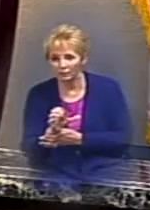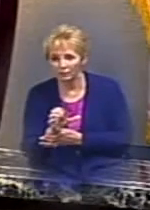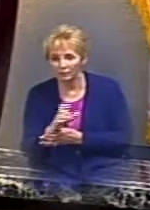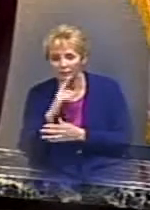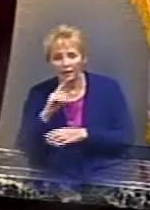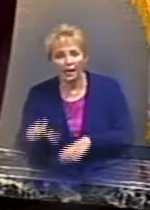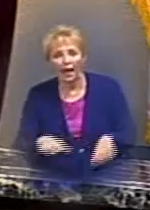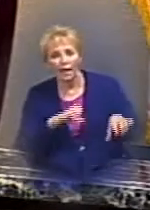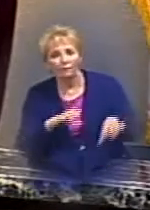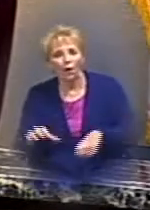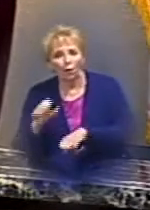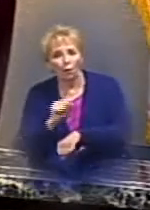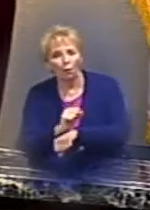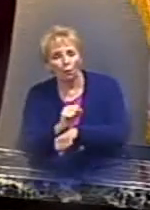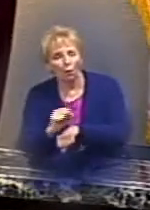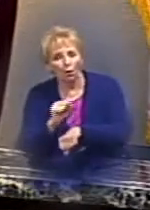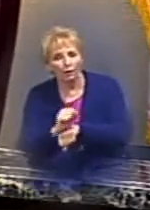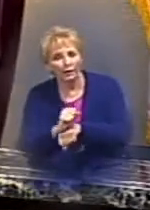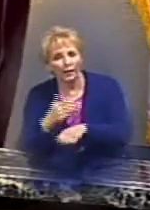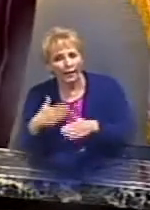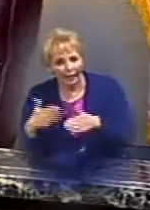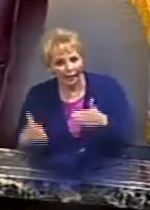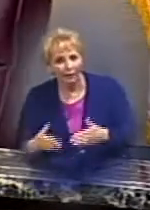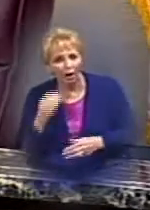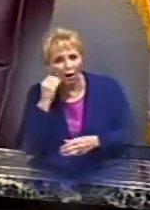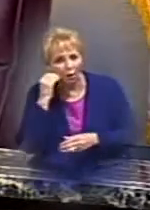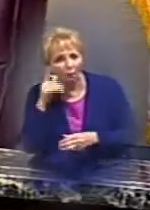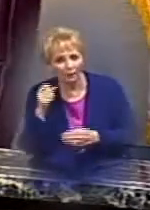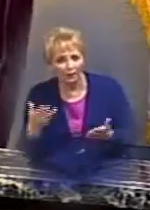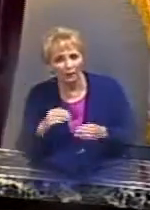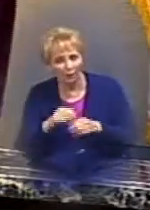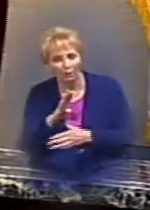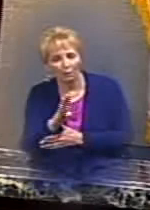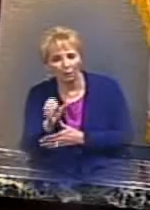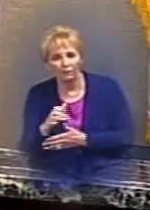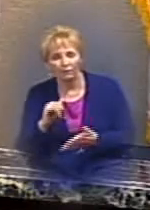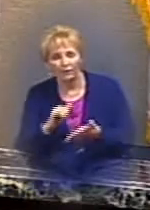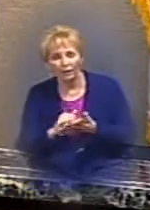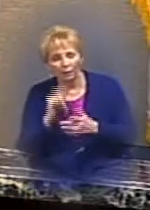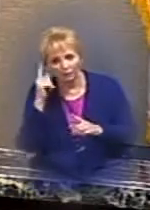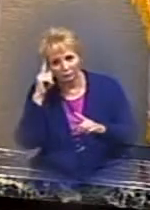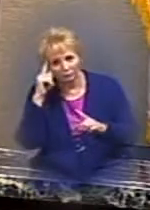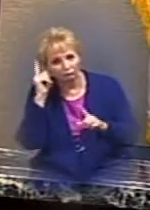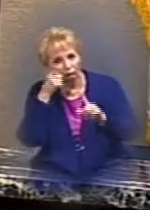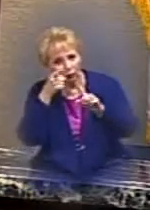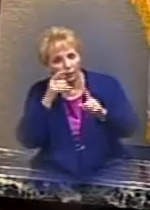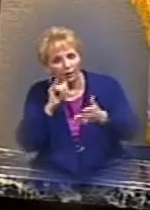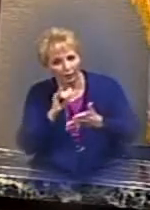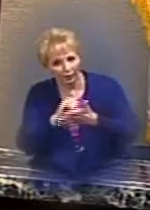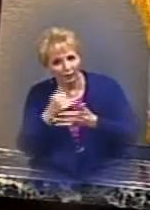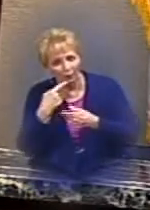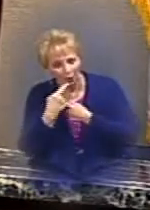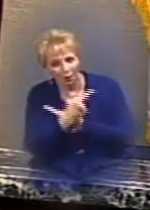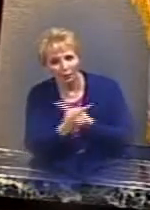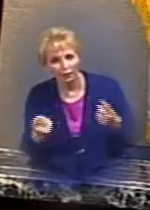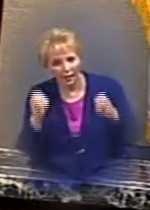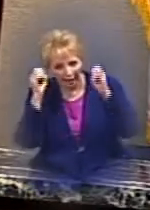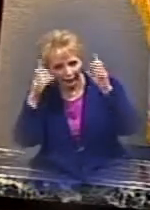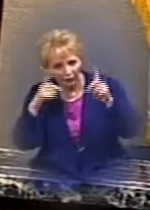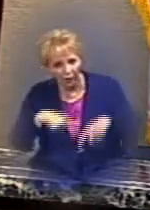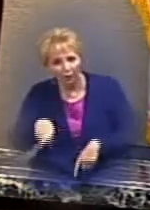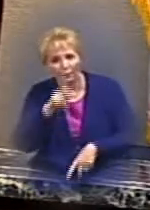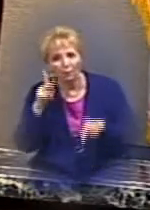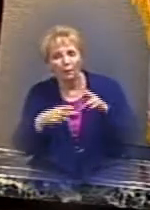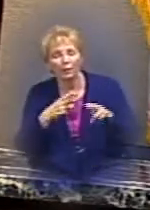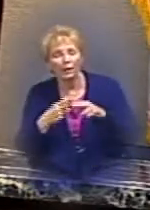actively working to end hunger and homelessness in Burke County. And whereas the purpose of the proclamation is to educate the public